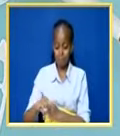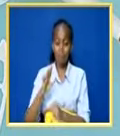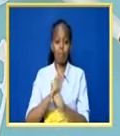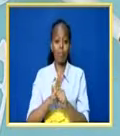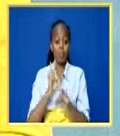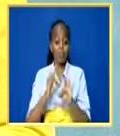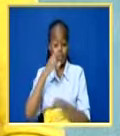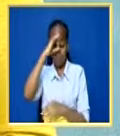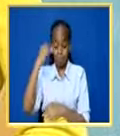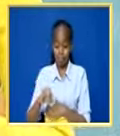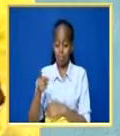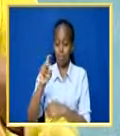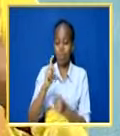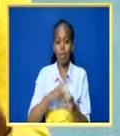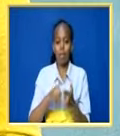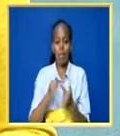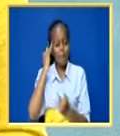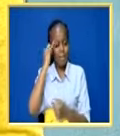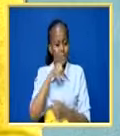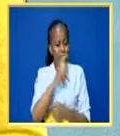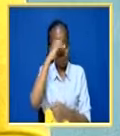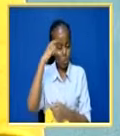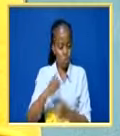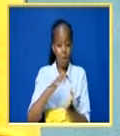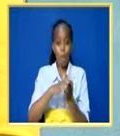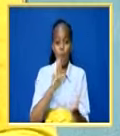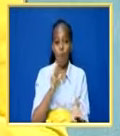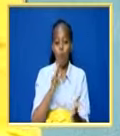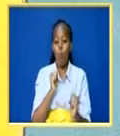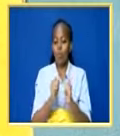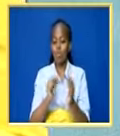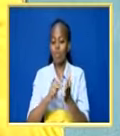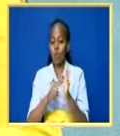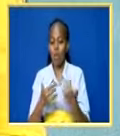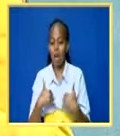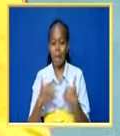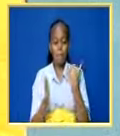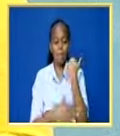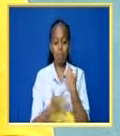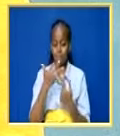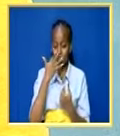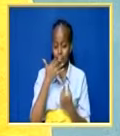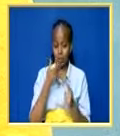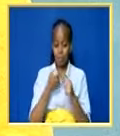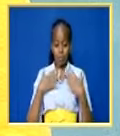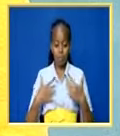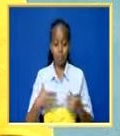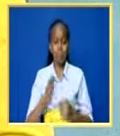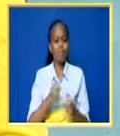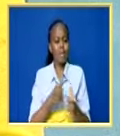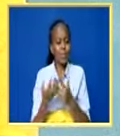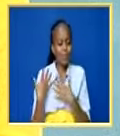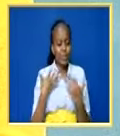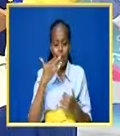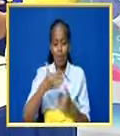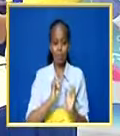sweating increases. Imagine. So imagine you're sweating more, which means there's bad smell coming from your body. And sweat, you don't shower daily. Well. Oh, no. So